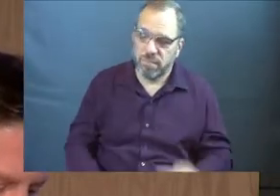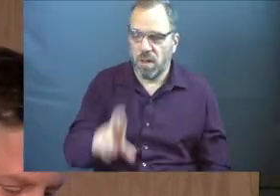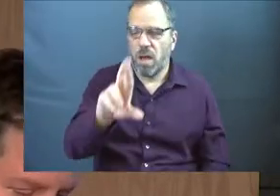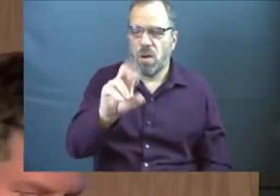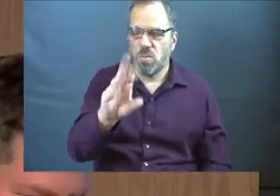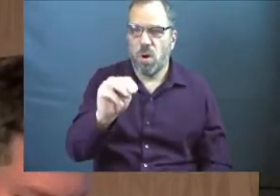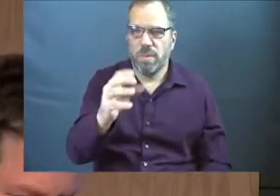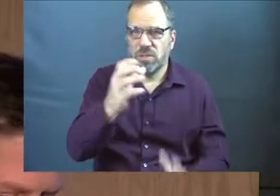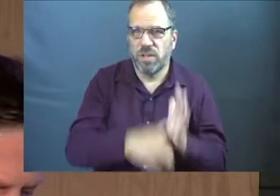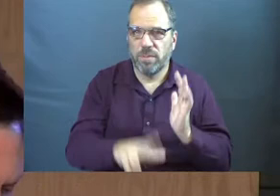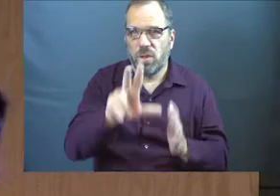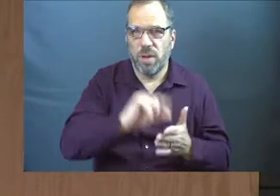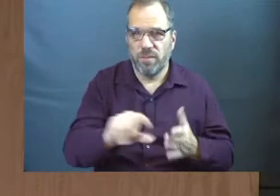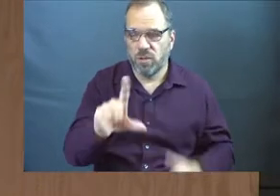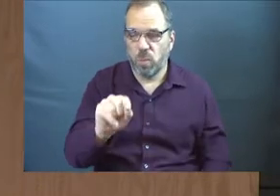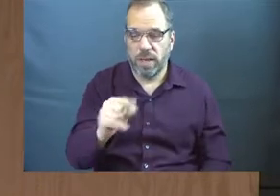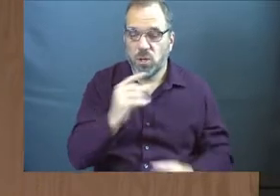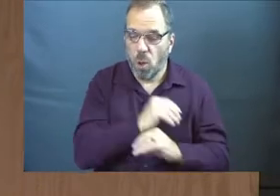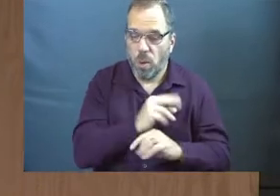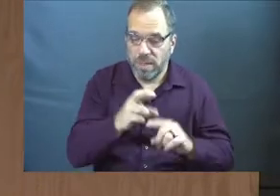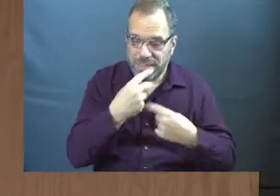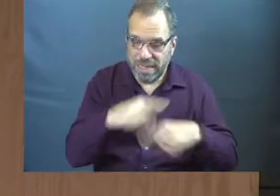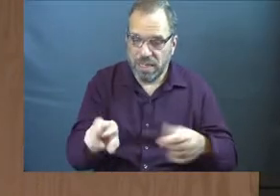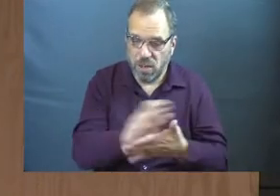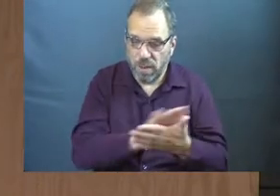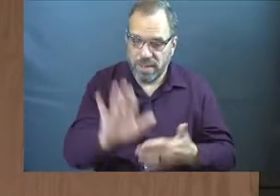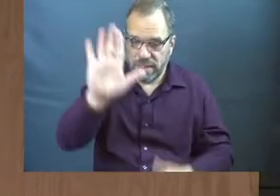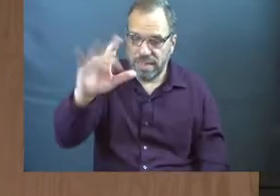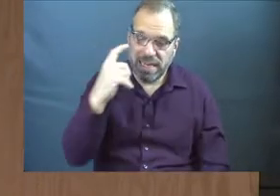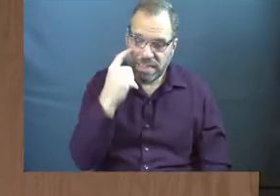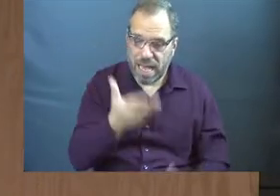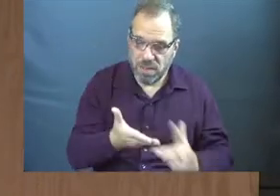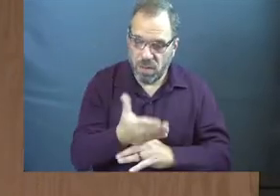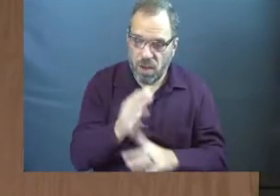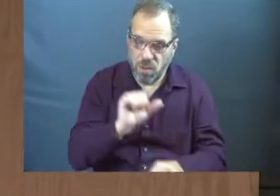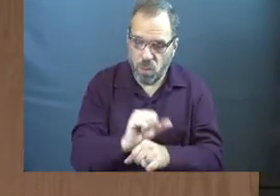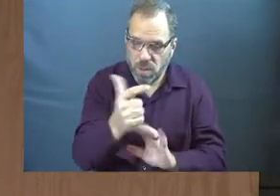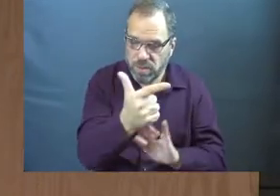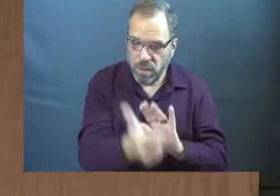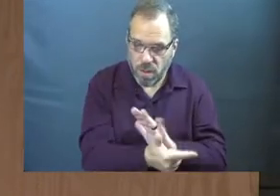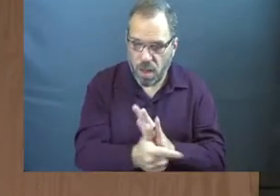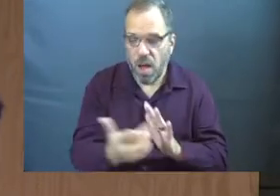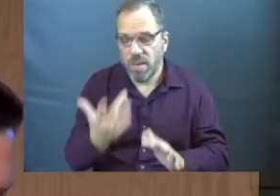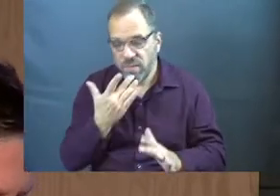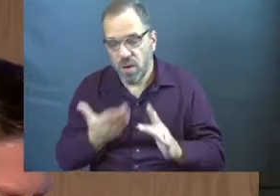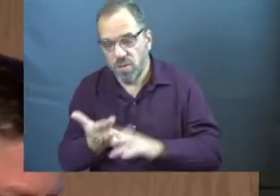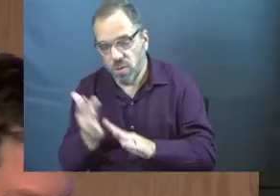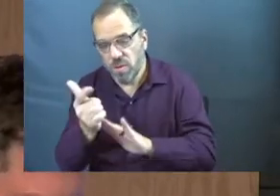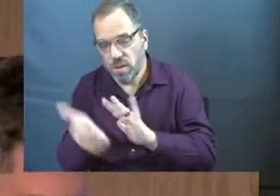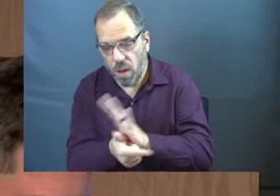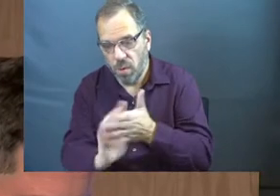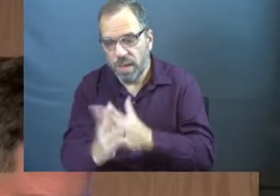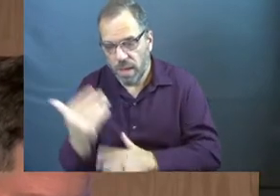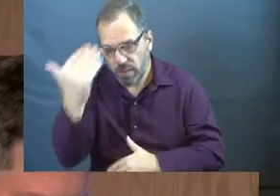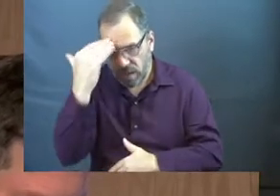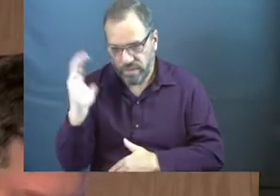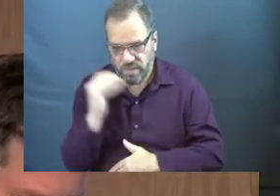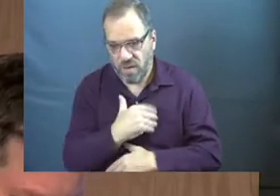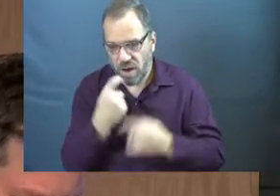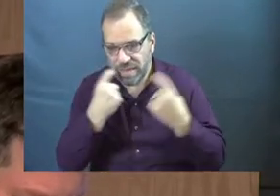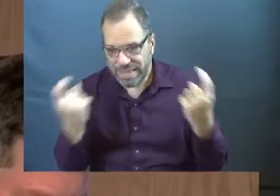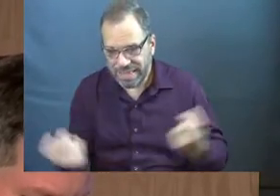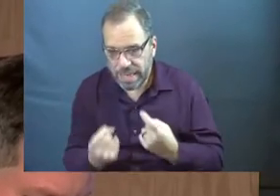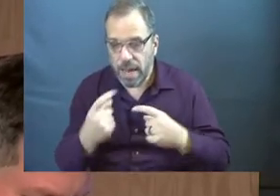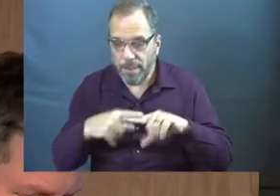Romans 3:20 says, therefore, no one will be declared righteous in God's sight by the works of the law. Rather, through the law, we become conscious of our